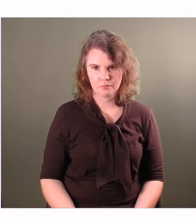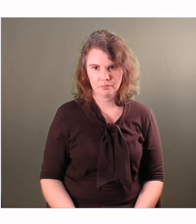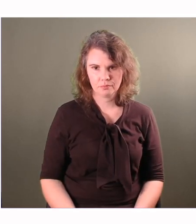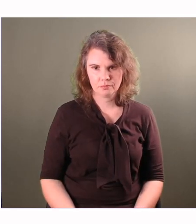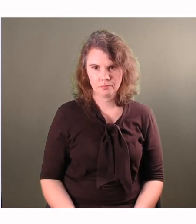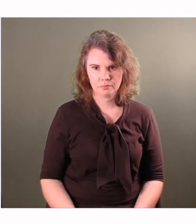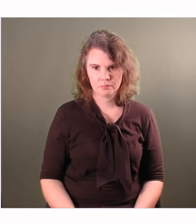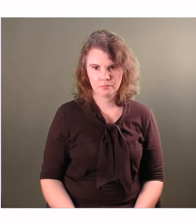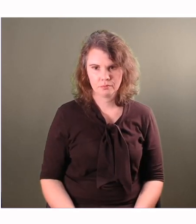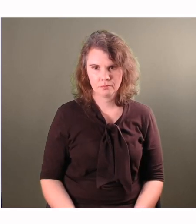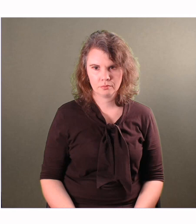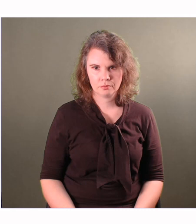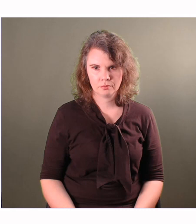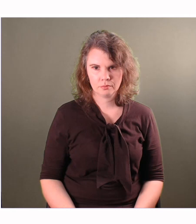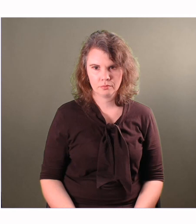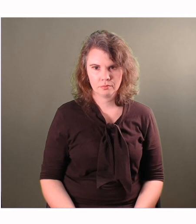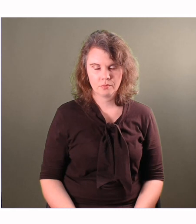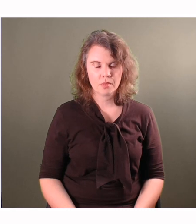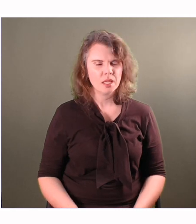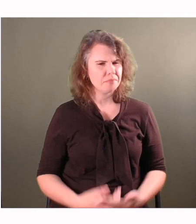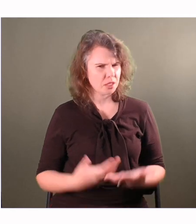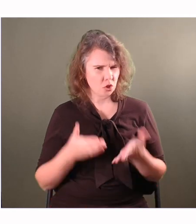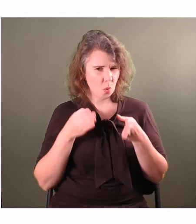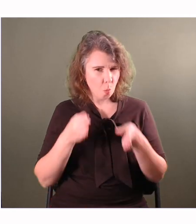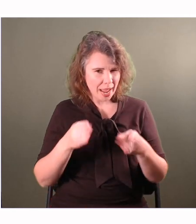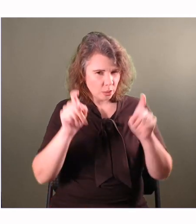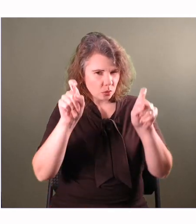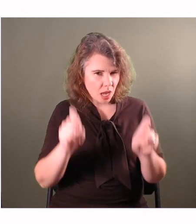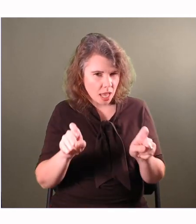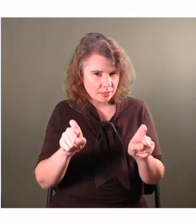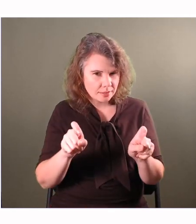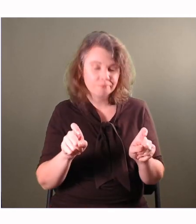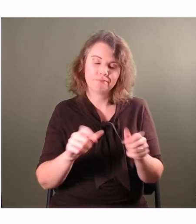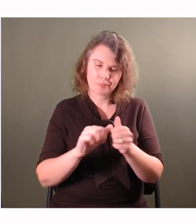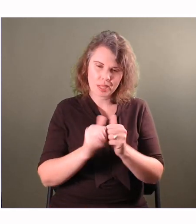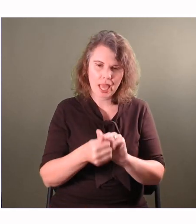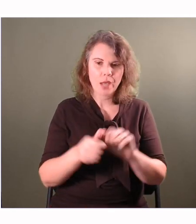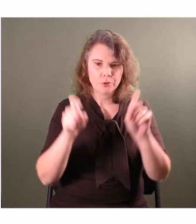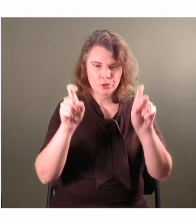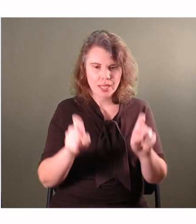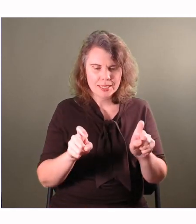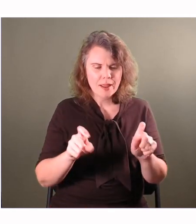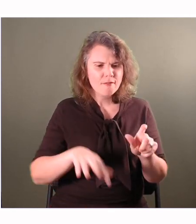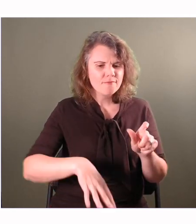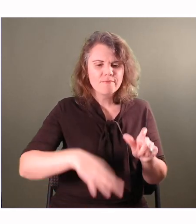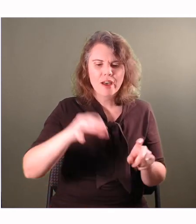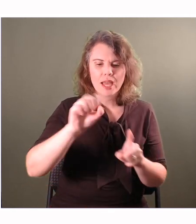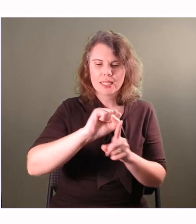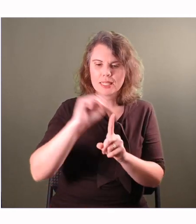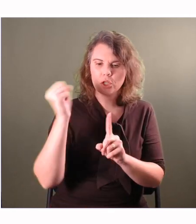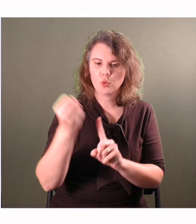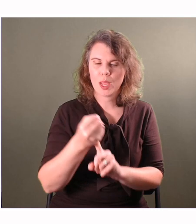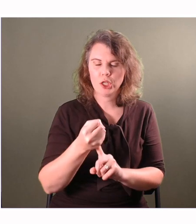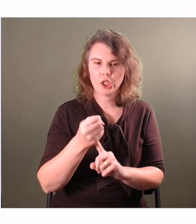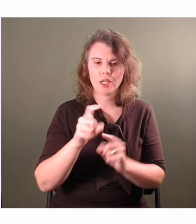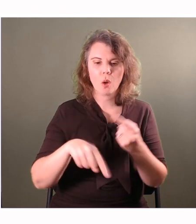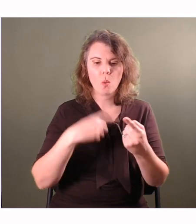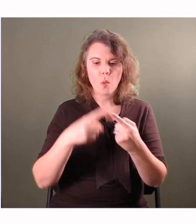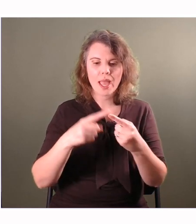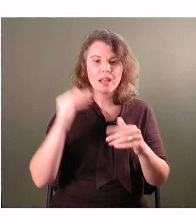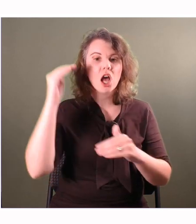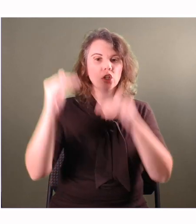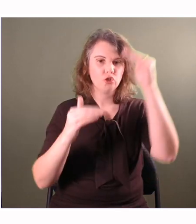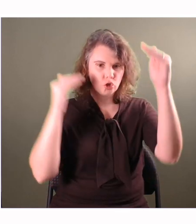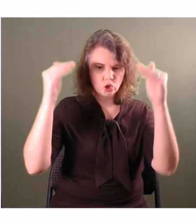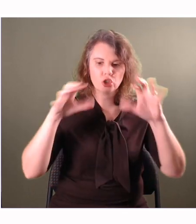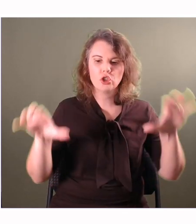Is there some way we can test this idea? Well, the way to test it is try to find situations in which there's a